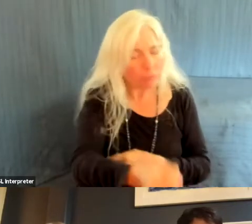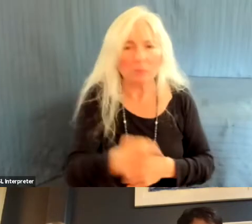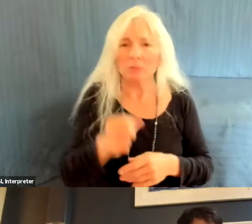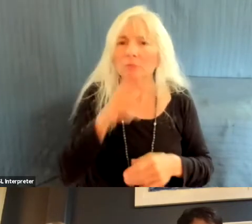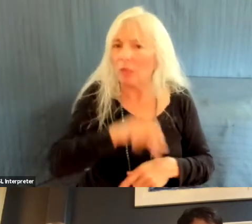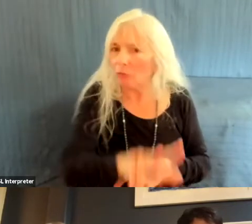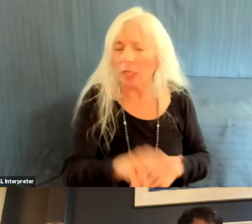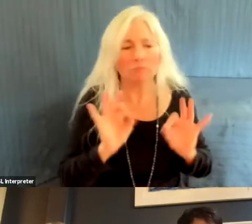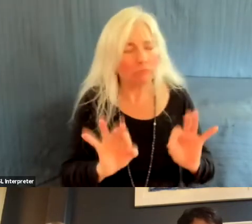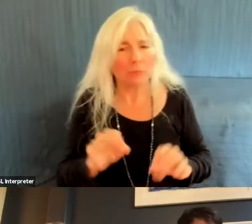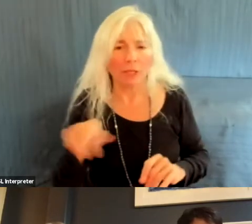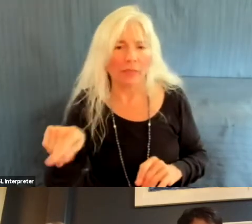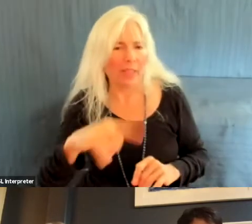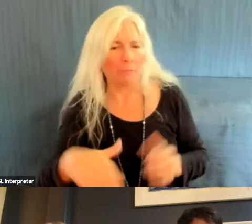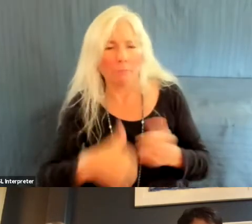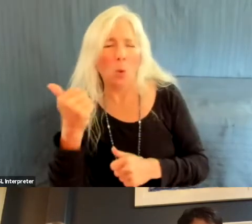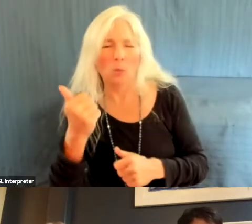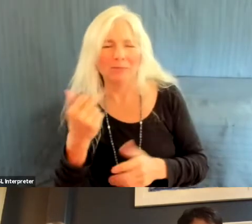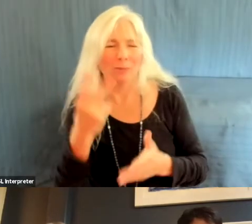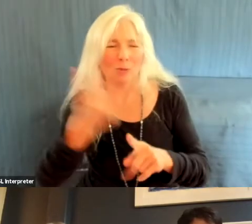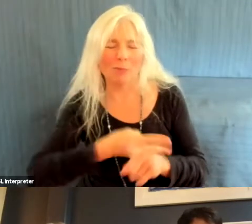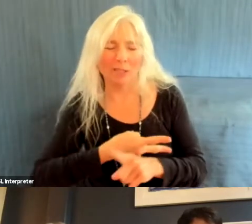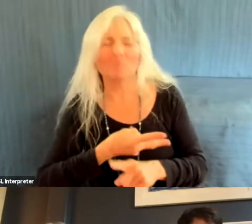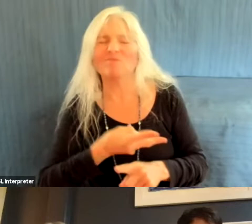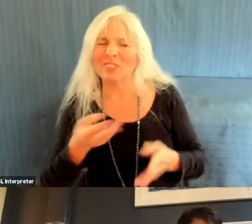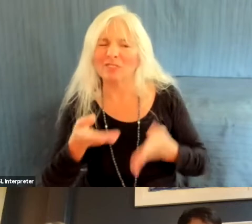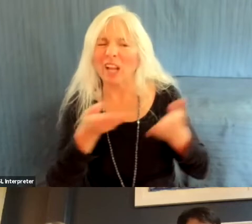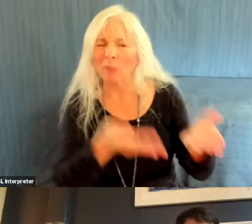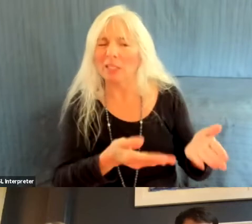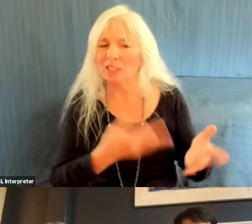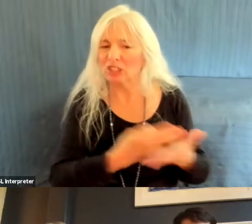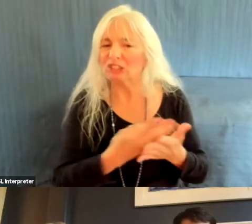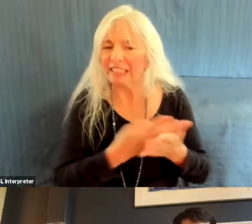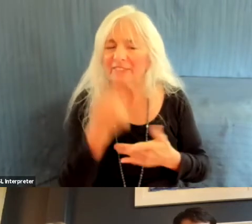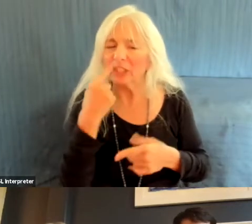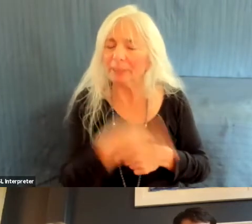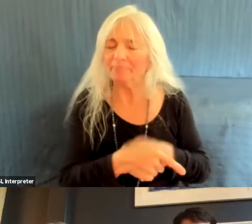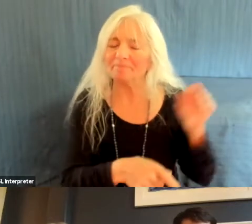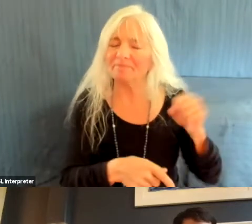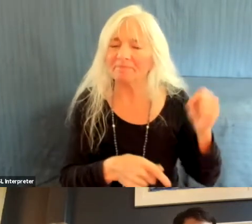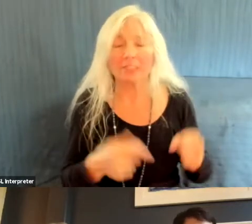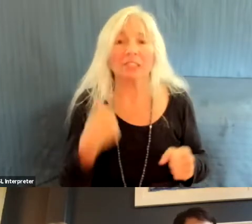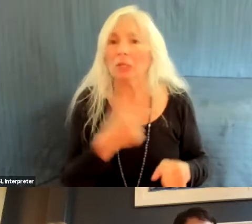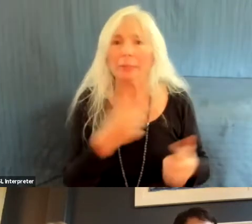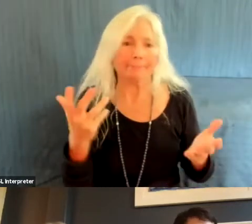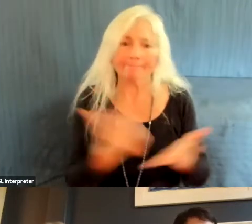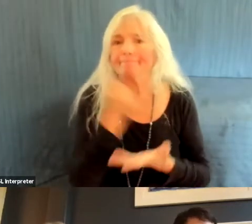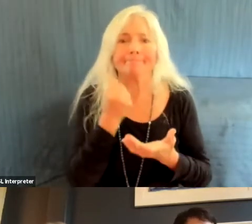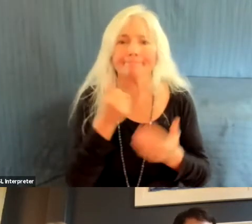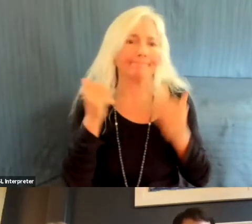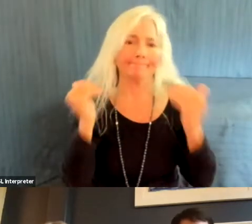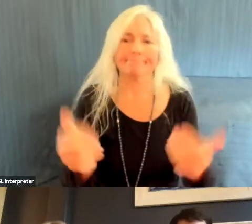they pretty much right away, within 2 months, recommended screening. So we got on the train